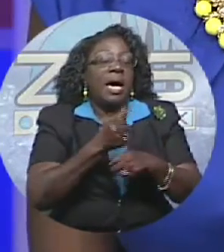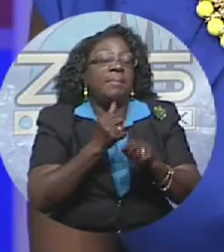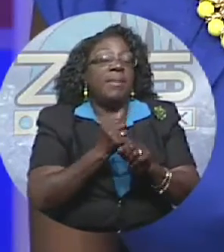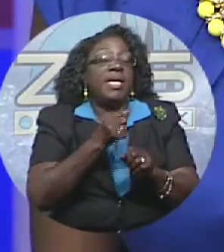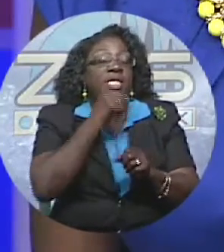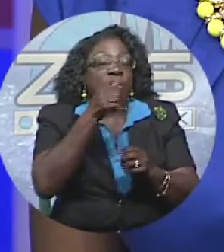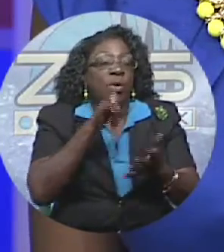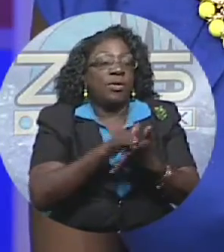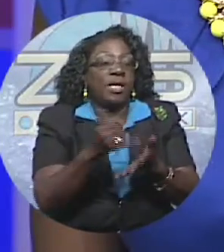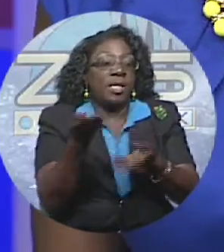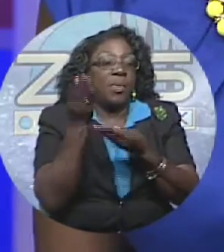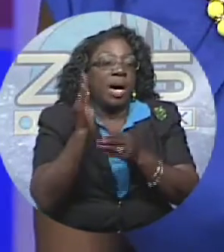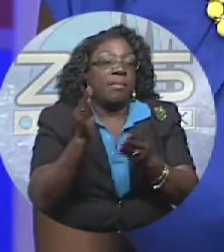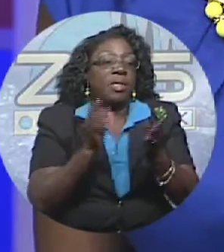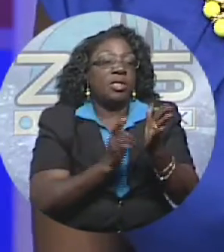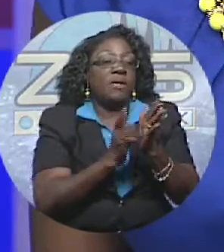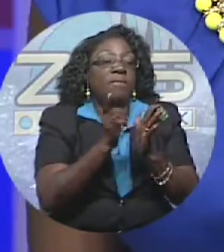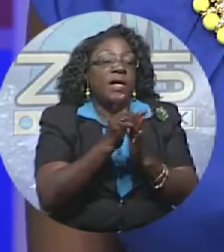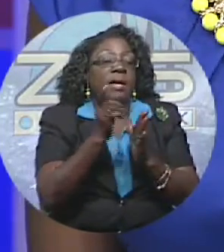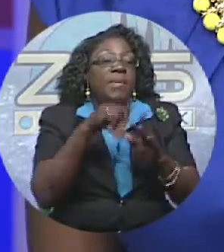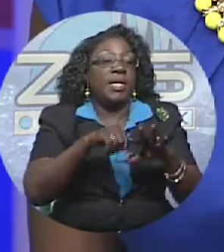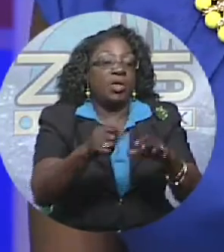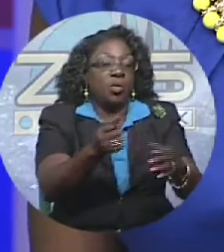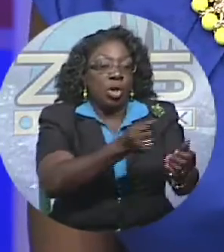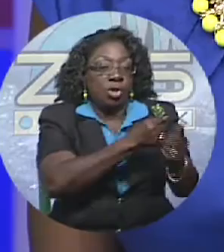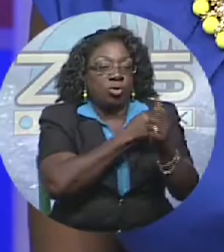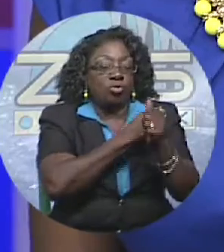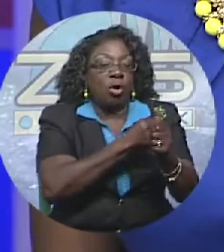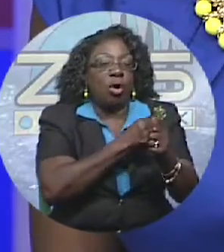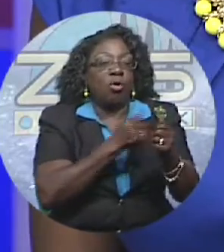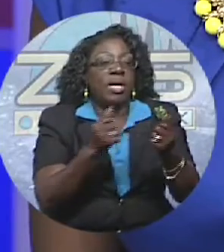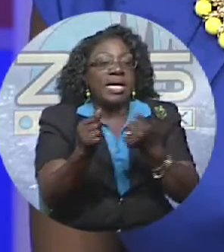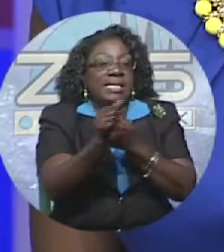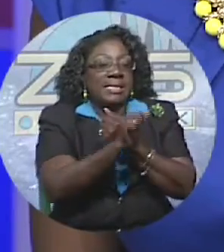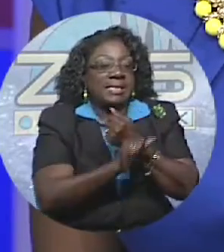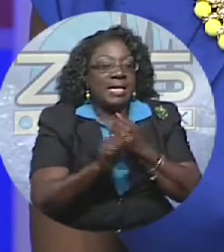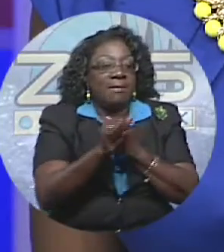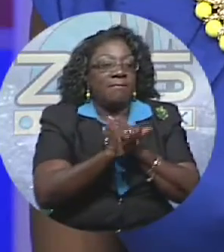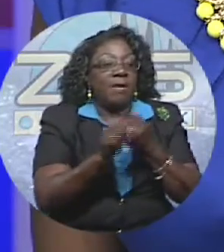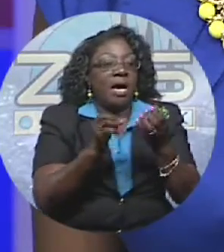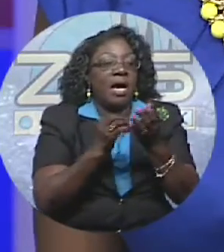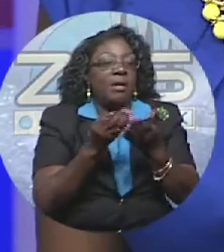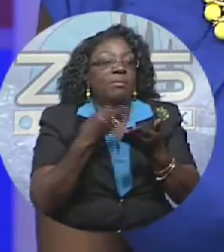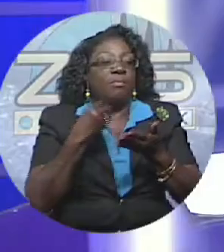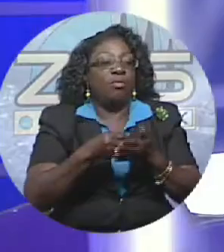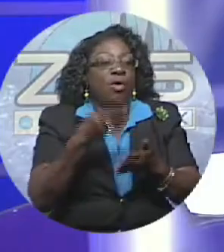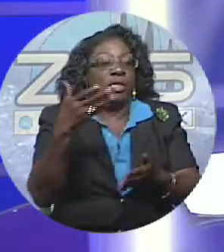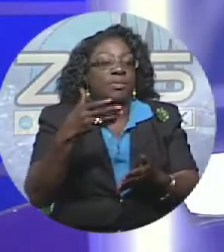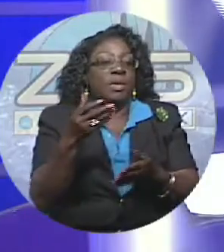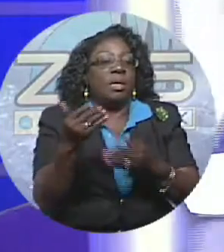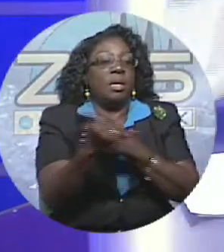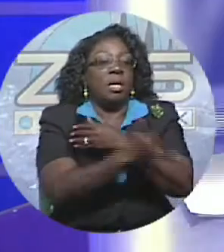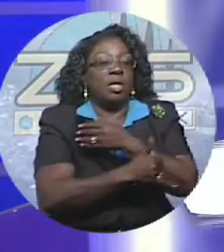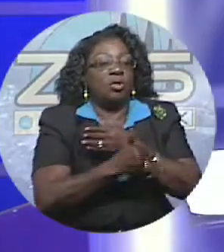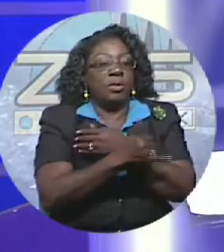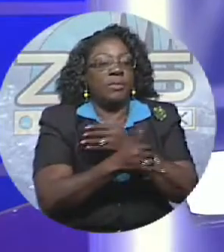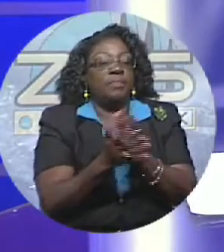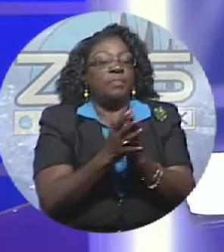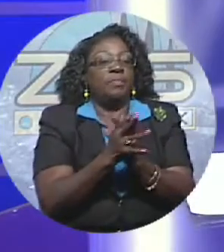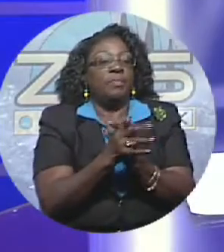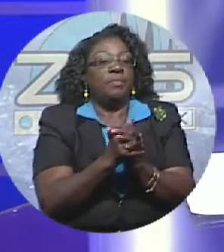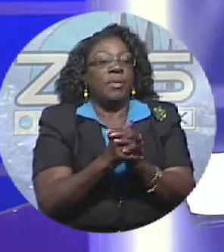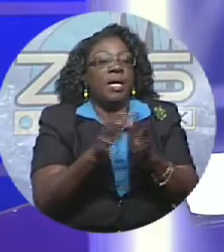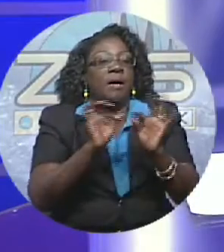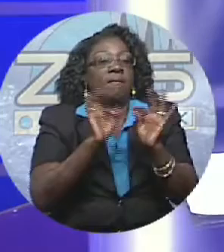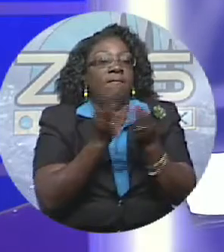that the United States is a committed partner in working to build a safer and more prosperous Bahamas. Well, Family